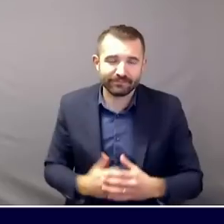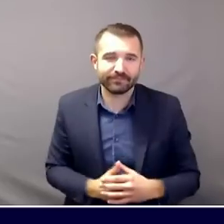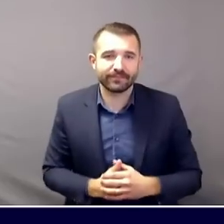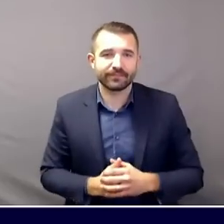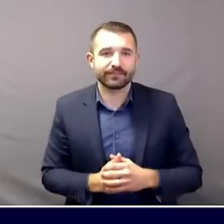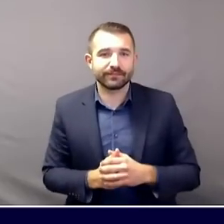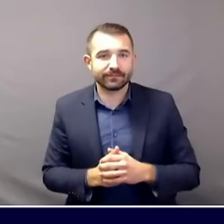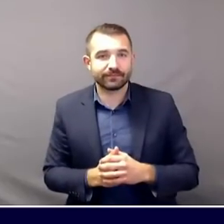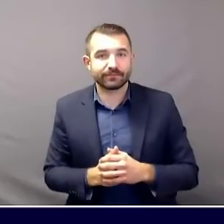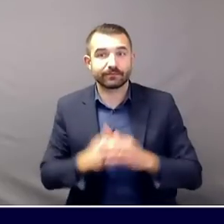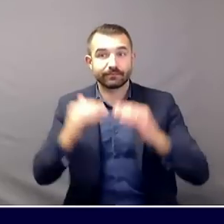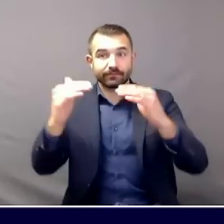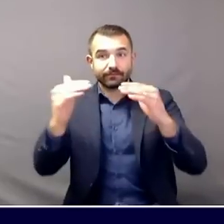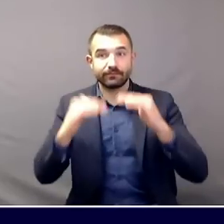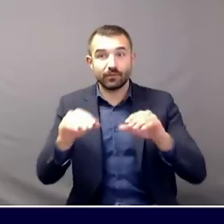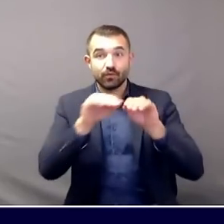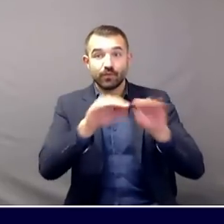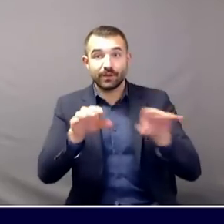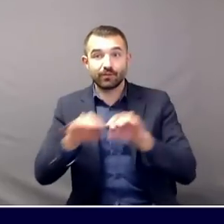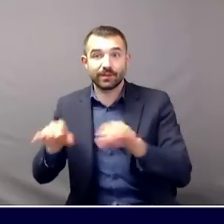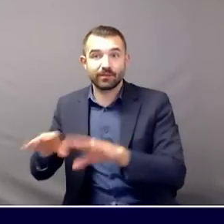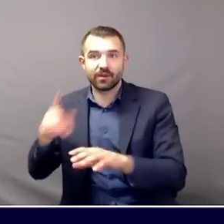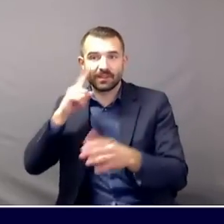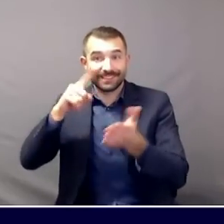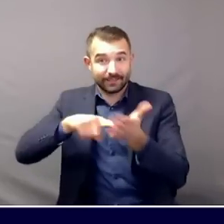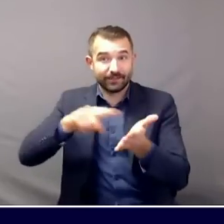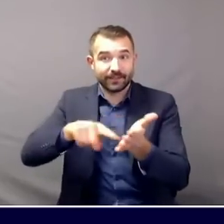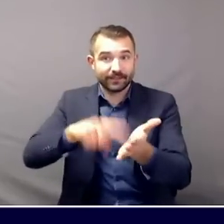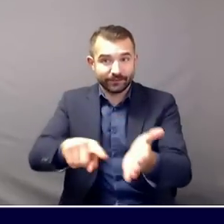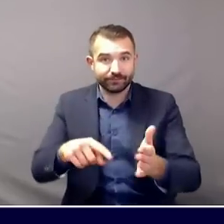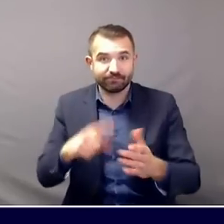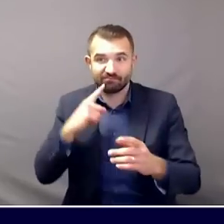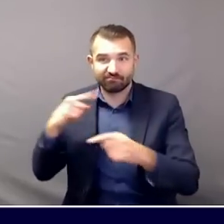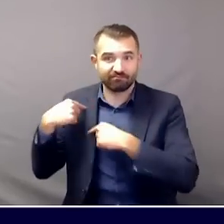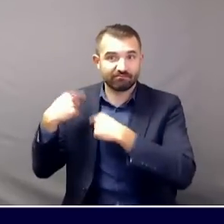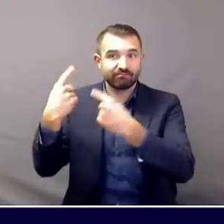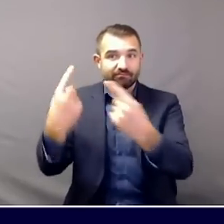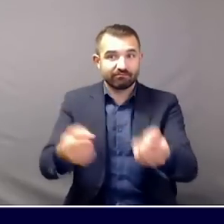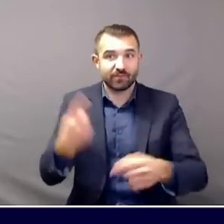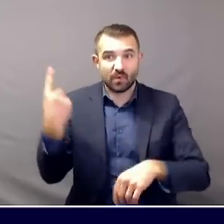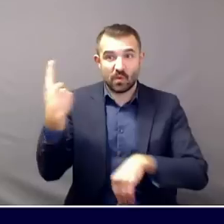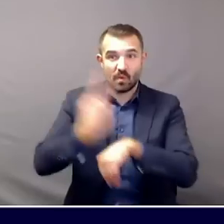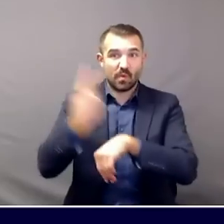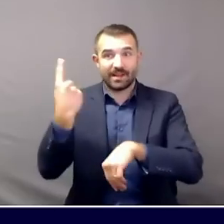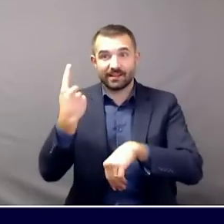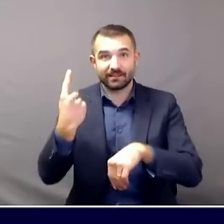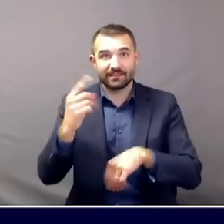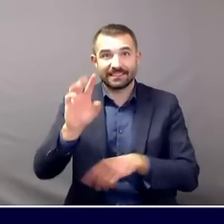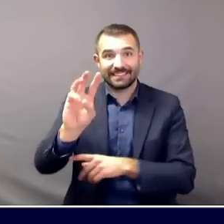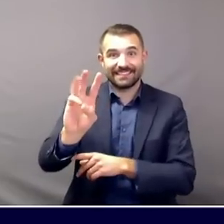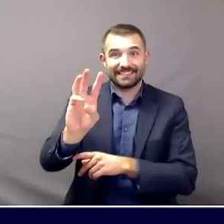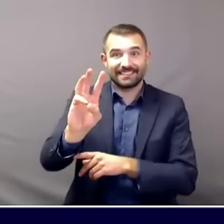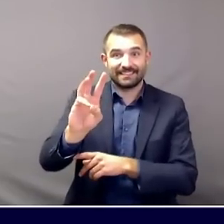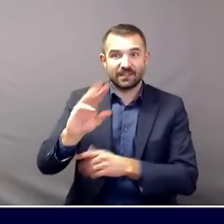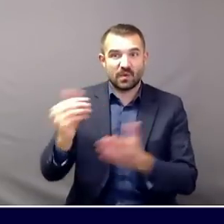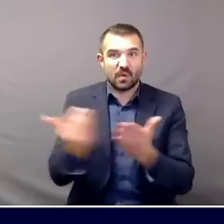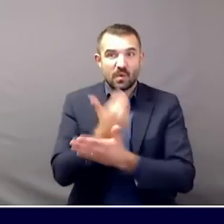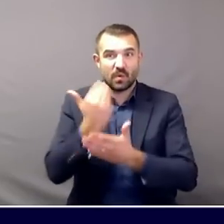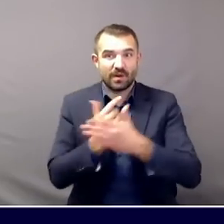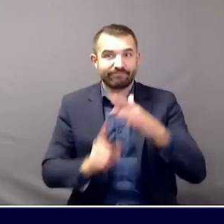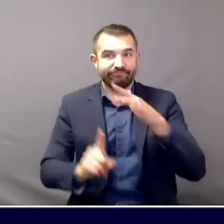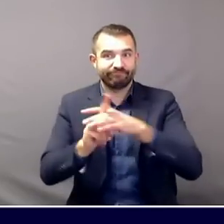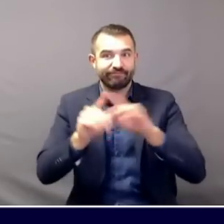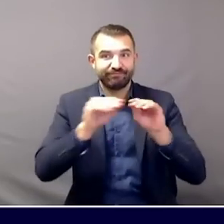investigations. Just in the past day and a half, Maine CDC has opened 6 new epidemiological